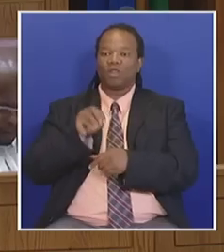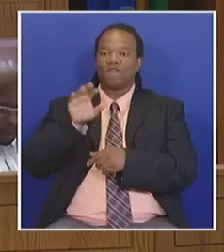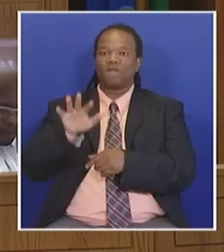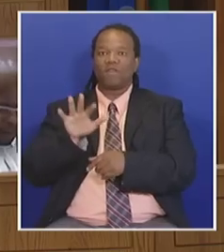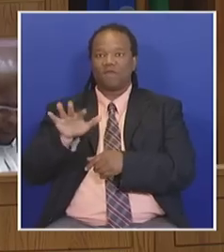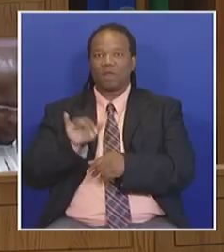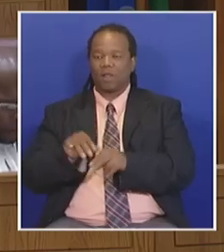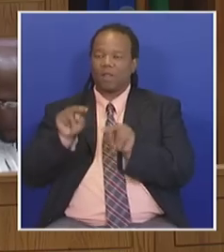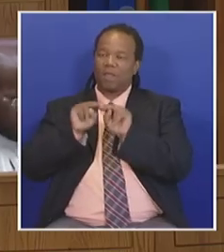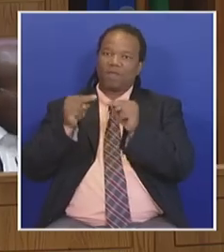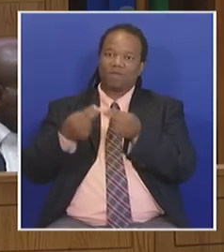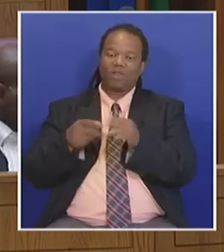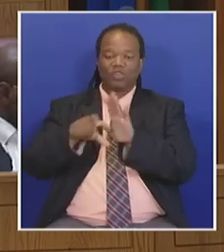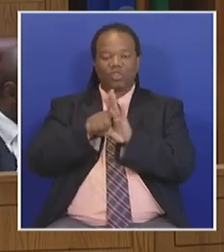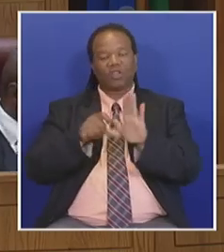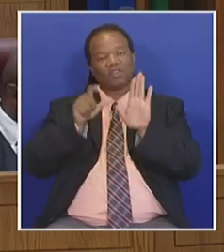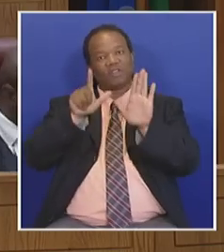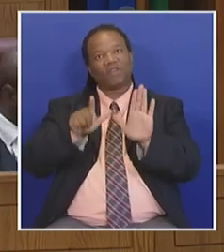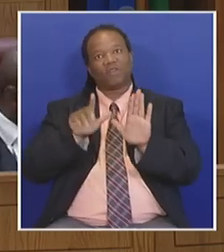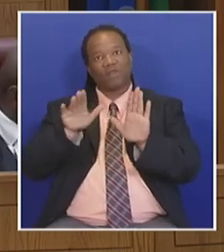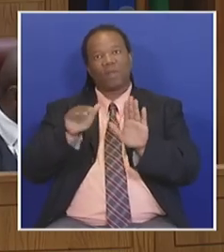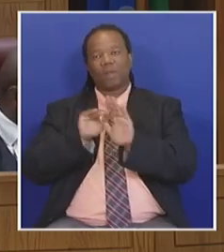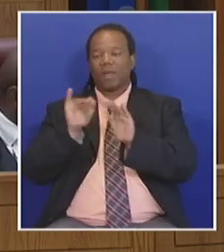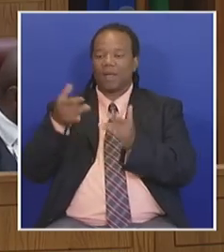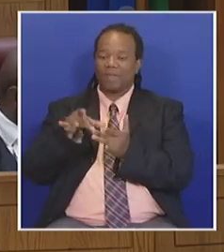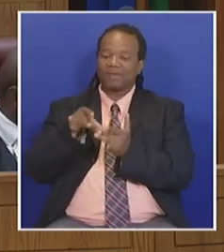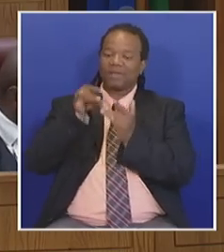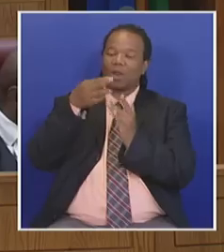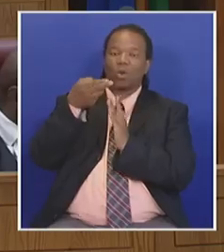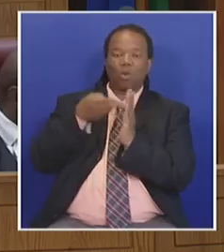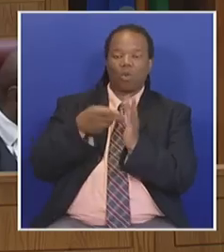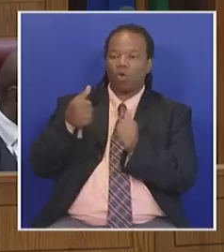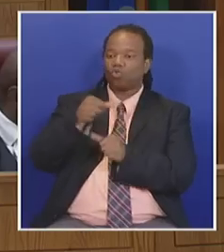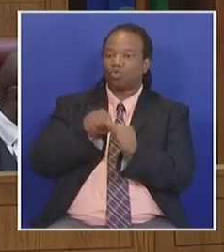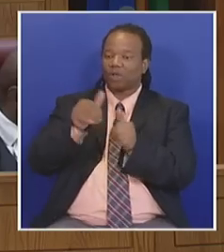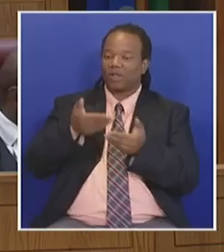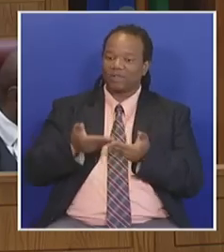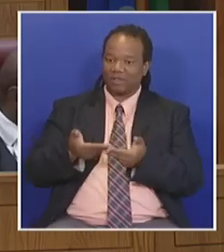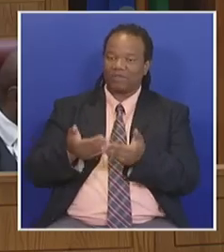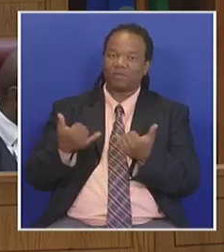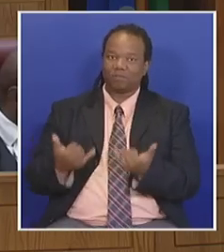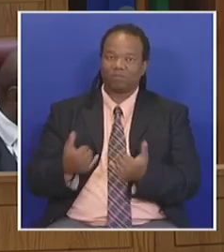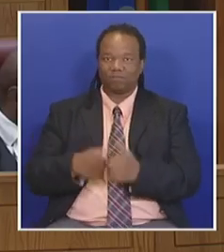Section 75, and report of Select Committee on Social Services thereon.